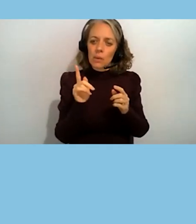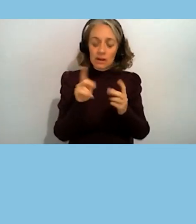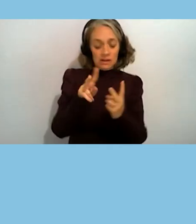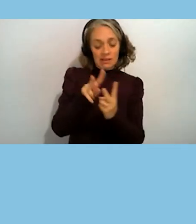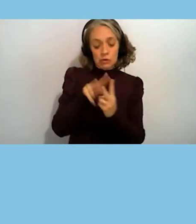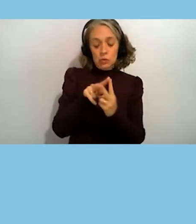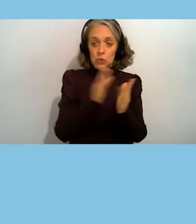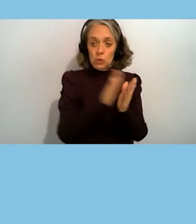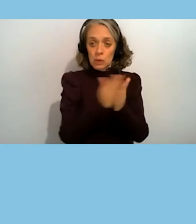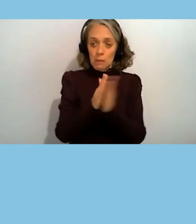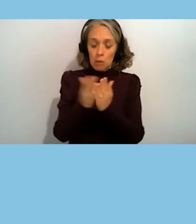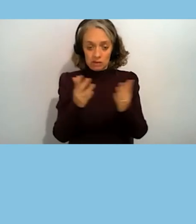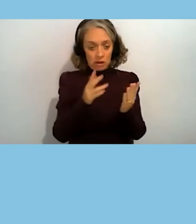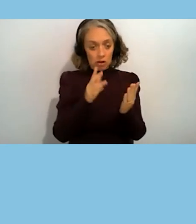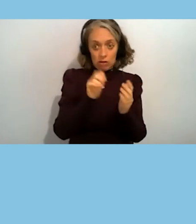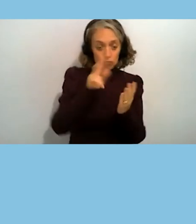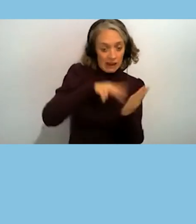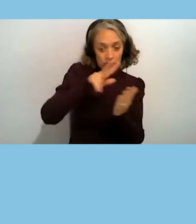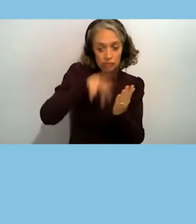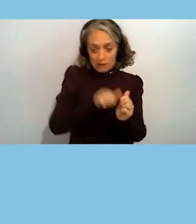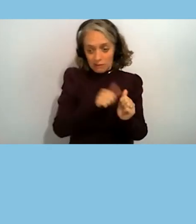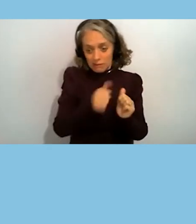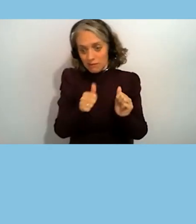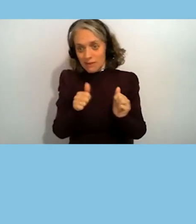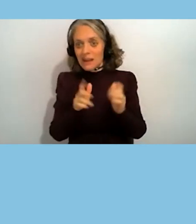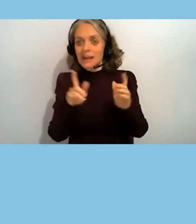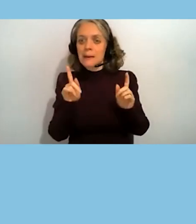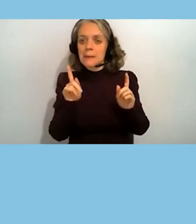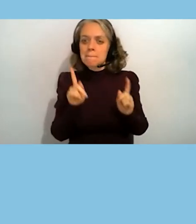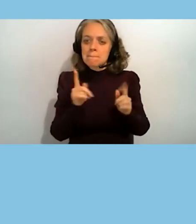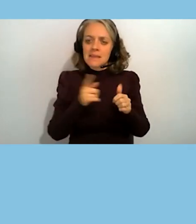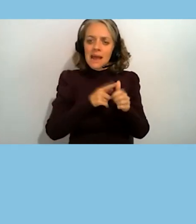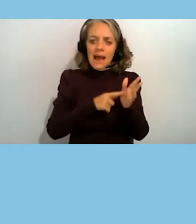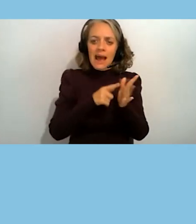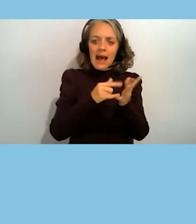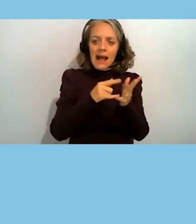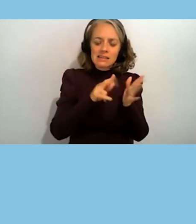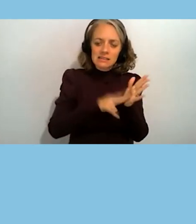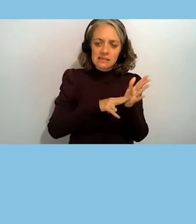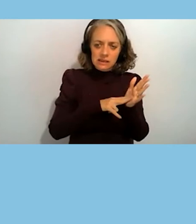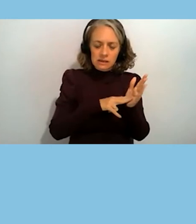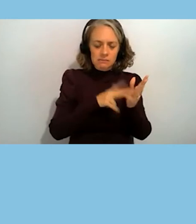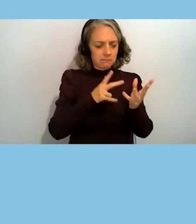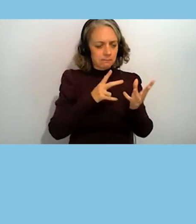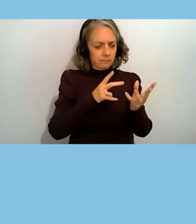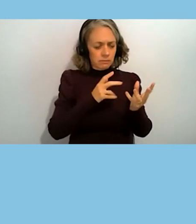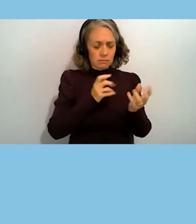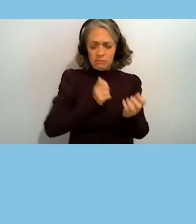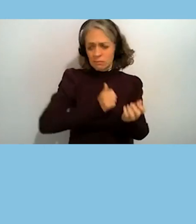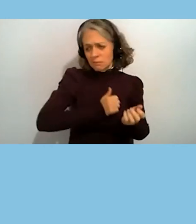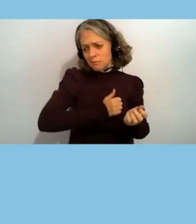books alongside each other is that Alison Kafer eloquently writes